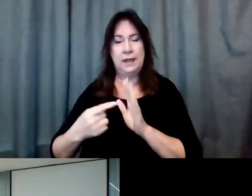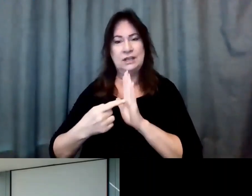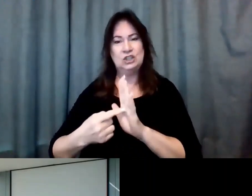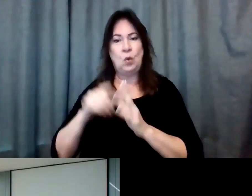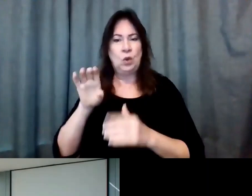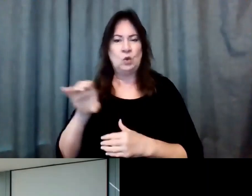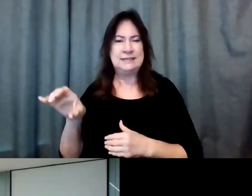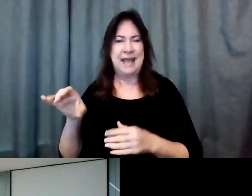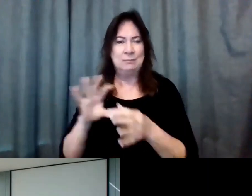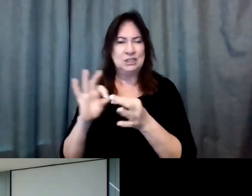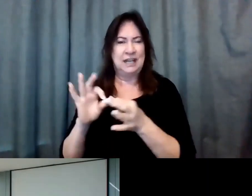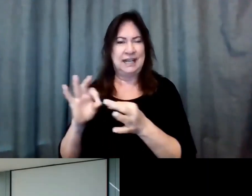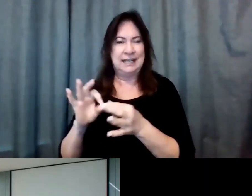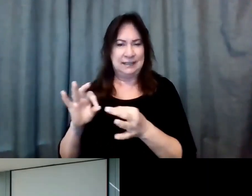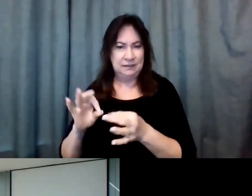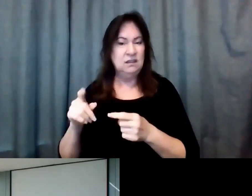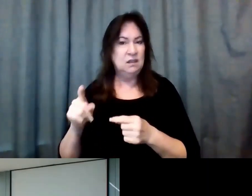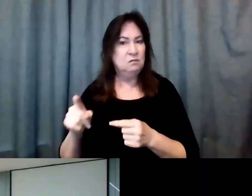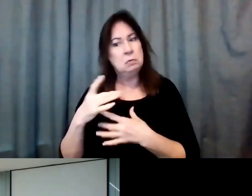captioning if you wish to